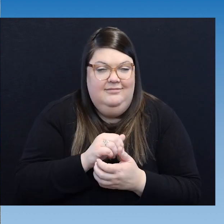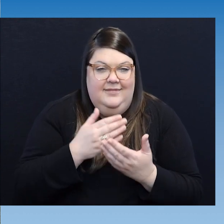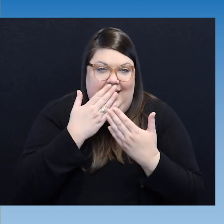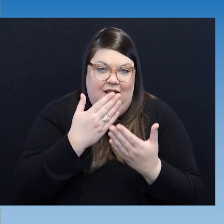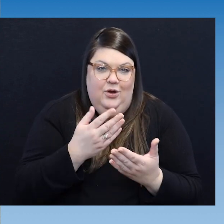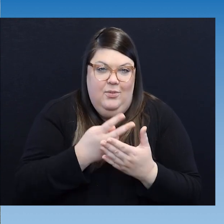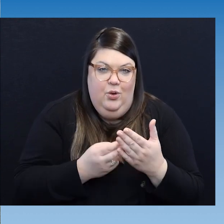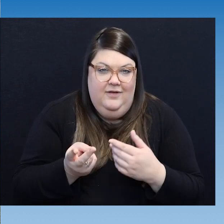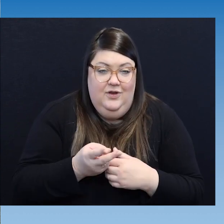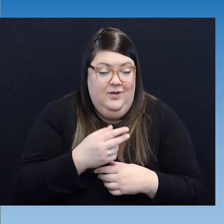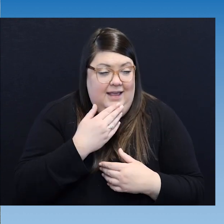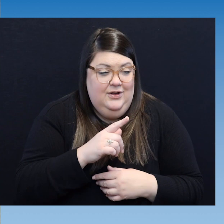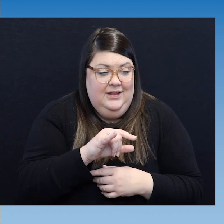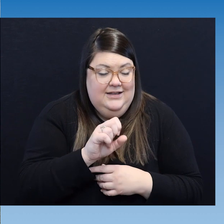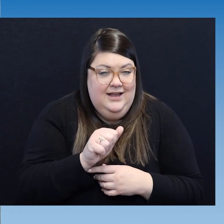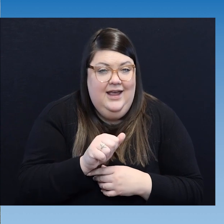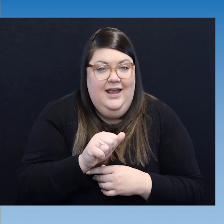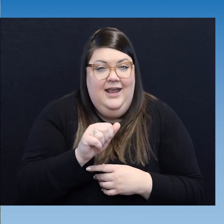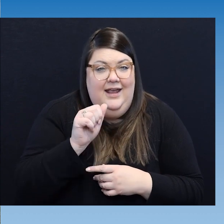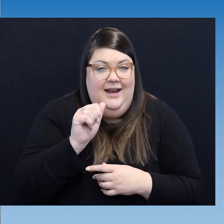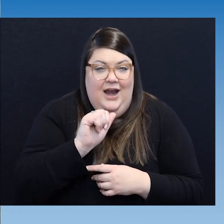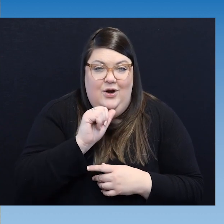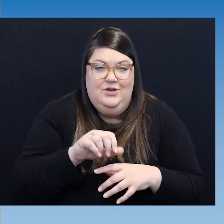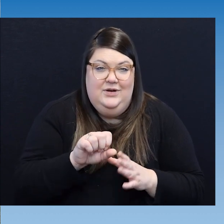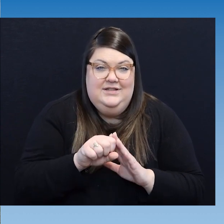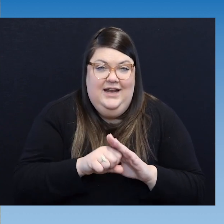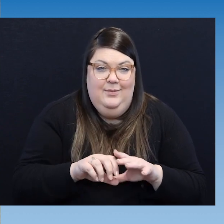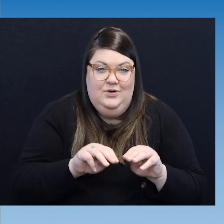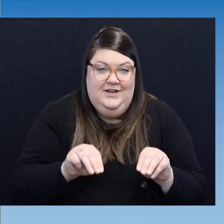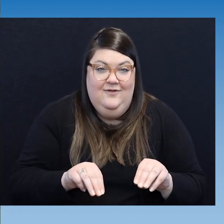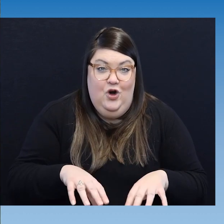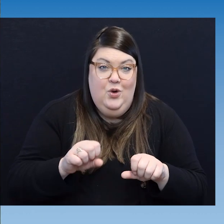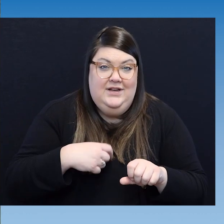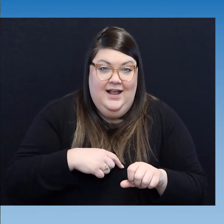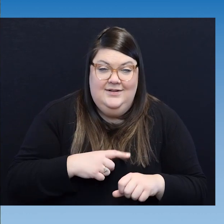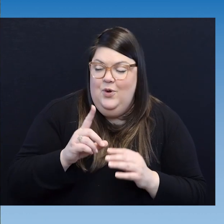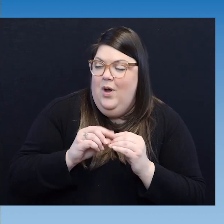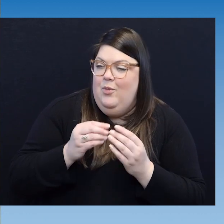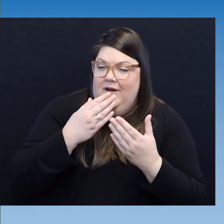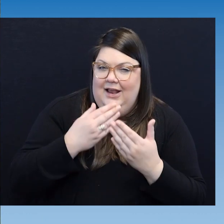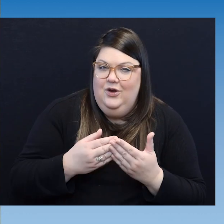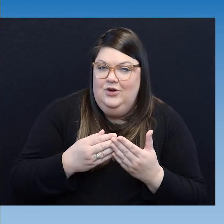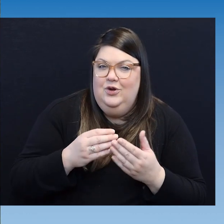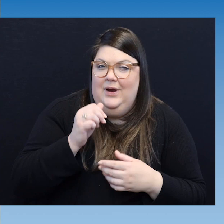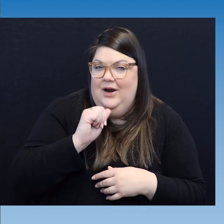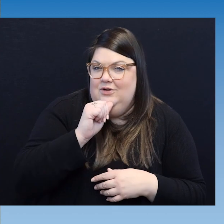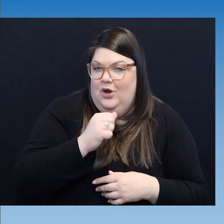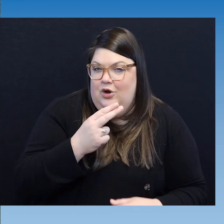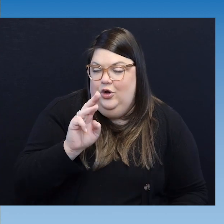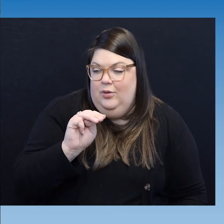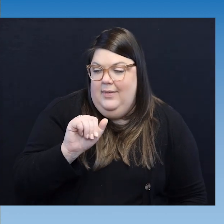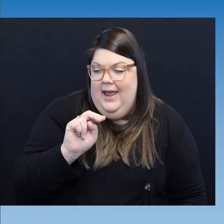you. And thanks to Lisa and the Arizona State Museum for hosting us. And one more thank you to Arizona Humanities